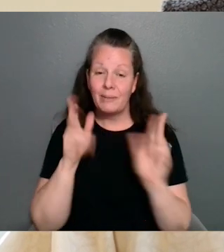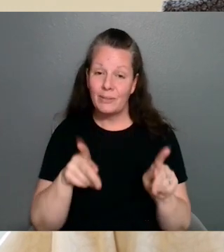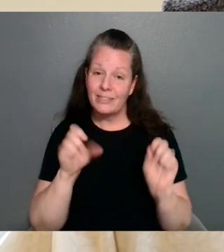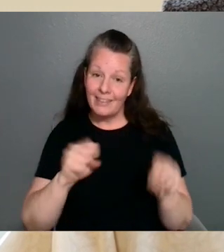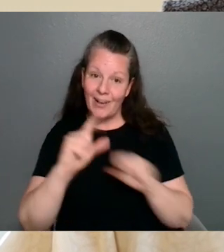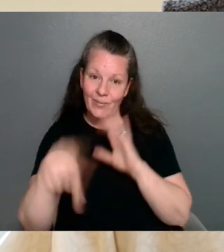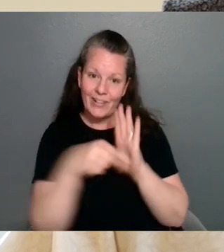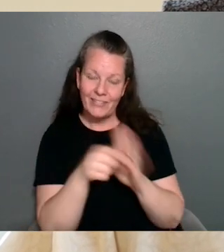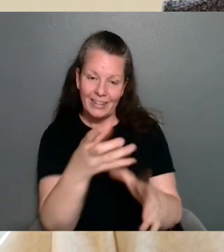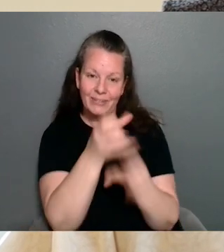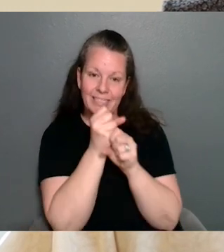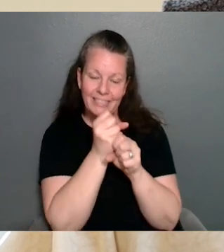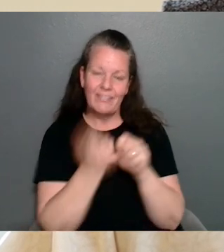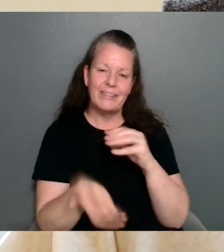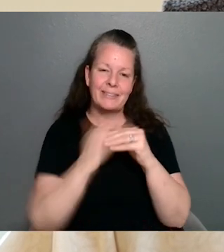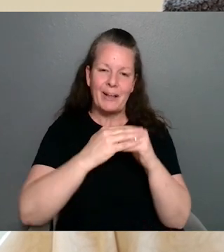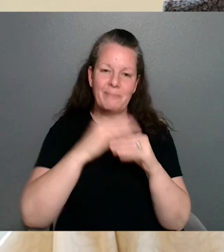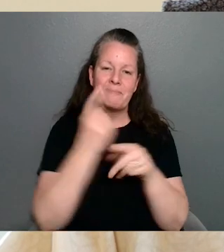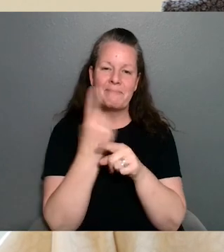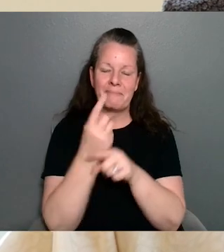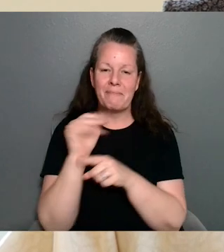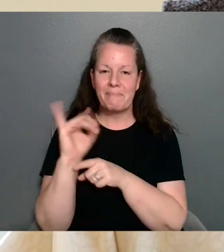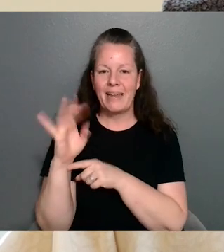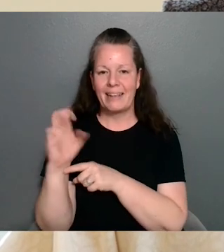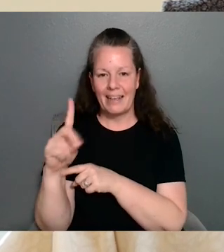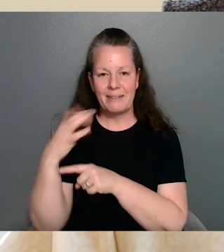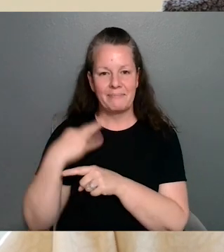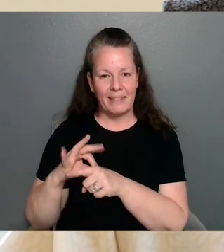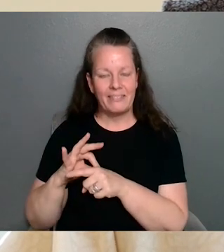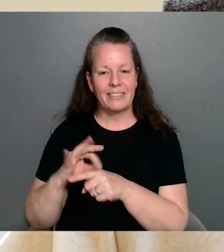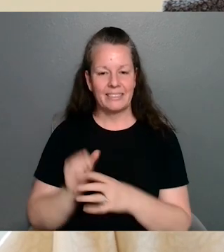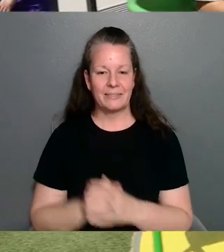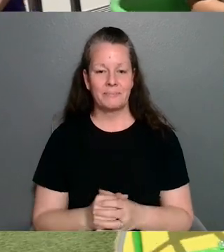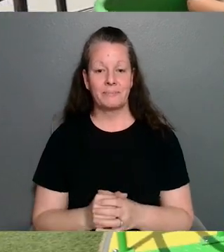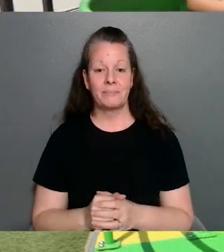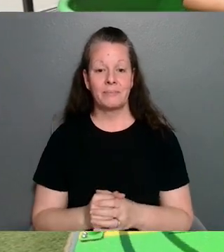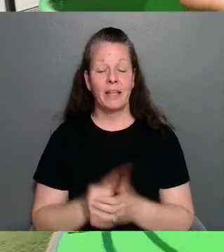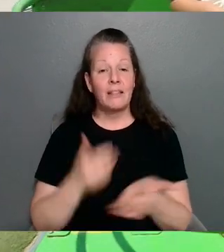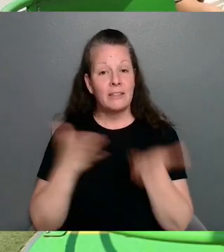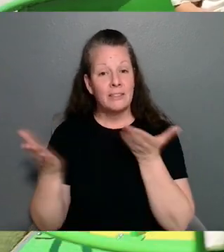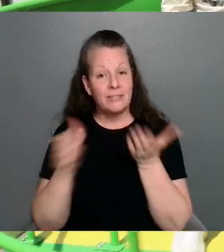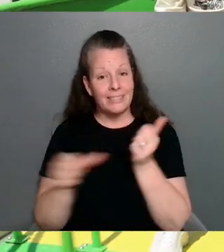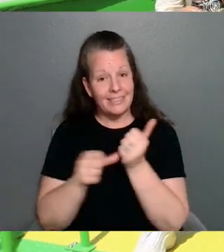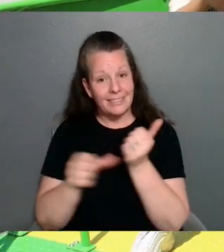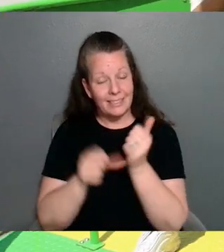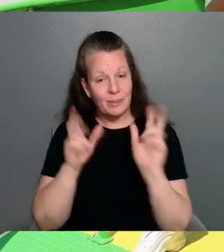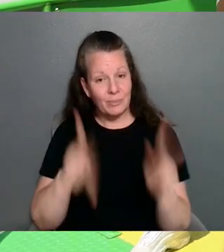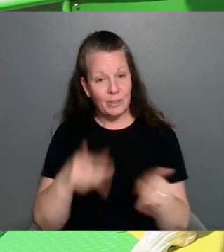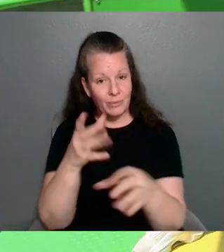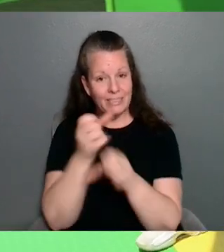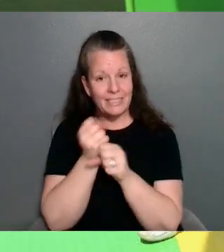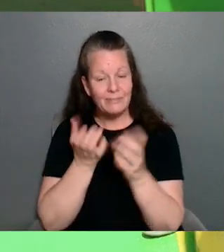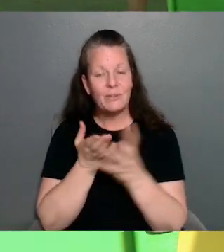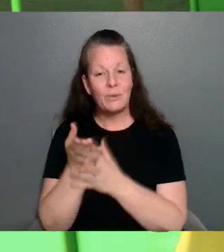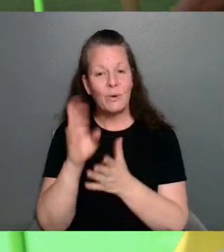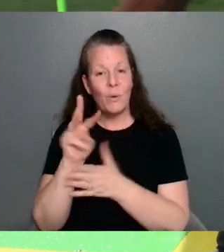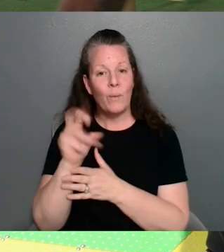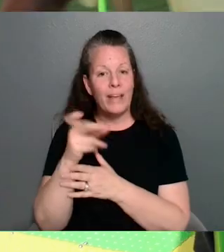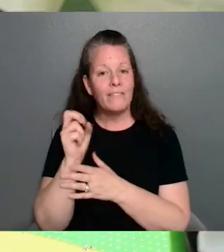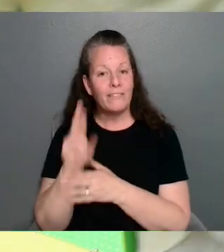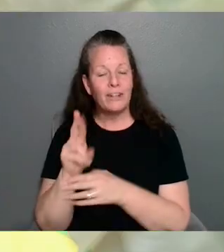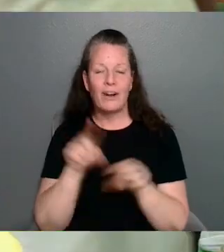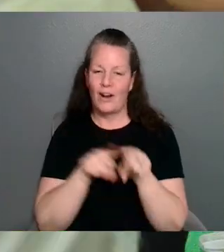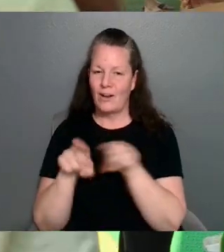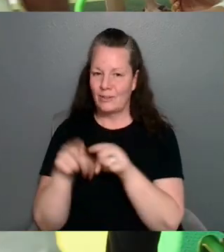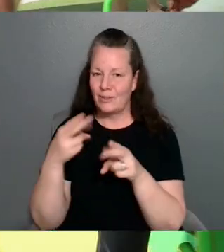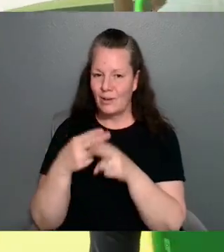which a person may qualify to receive on top of their regular Medicaid benefits. The services and assistance a person receives through a